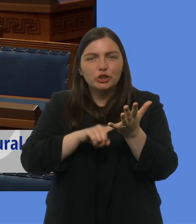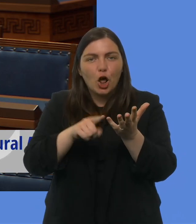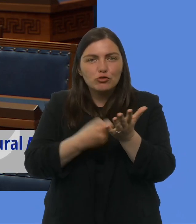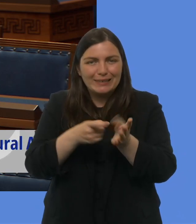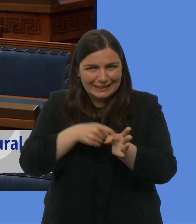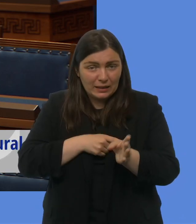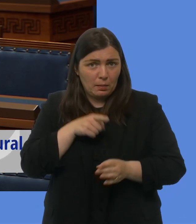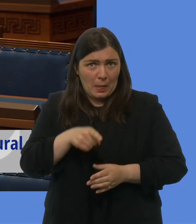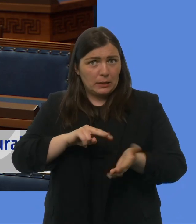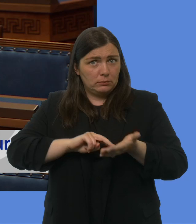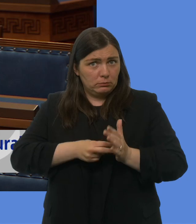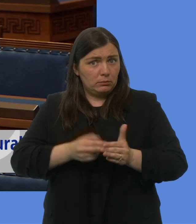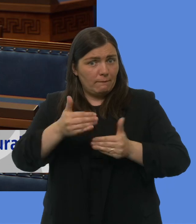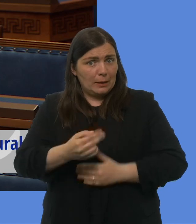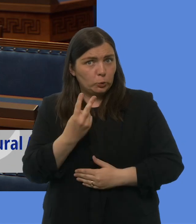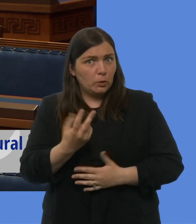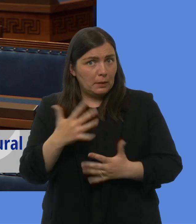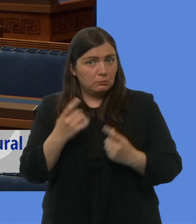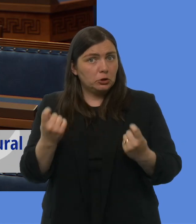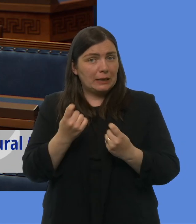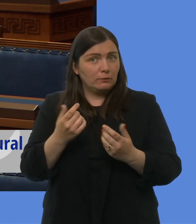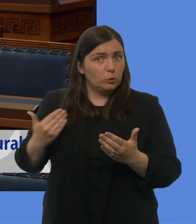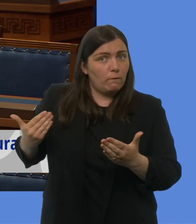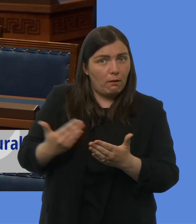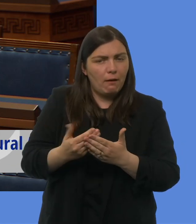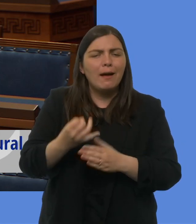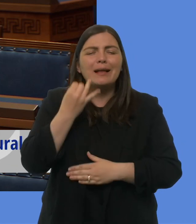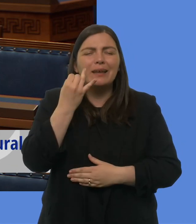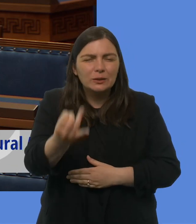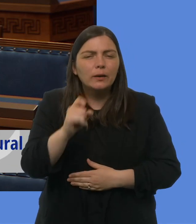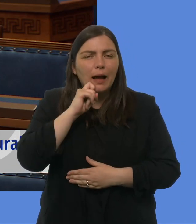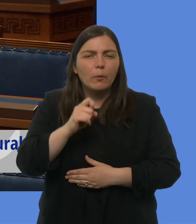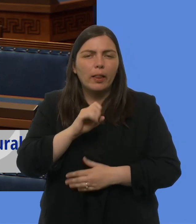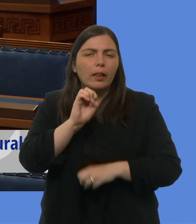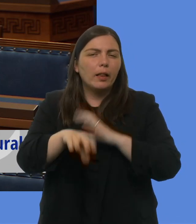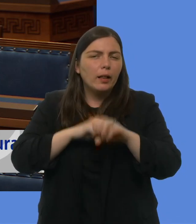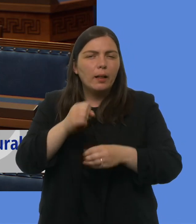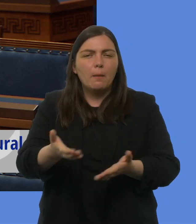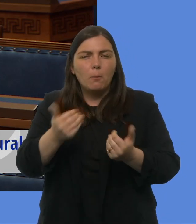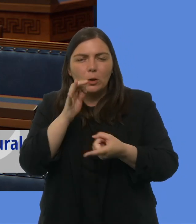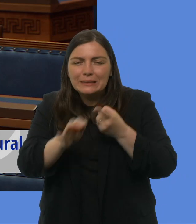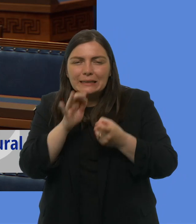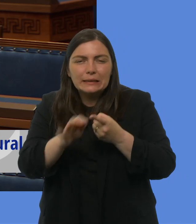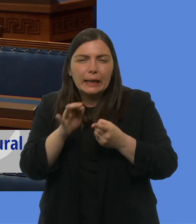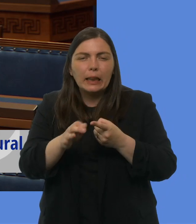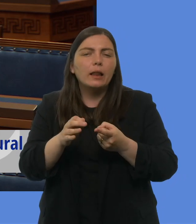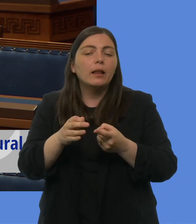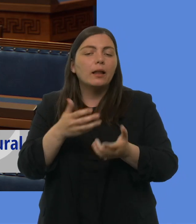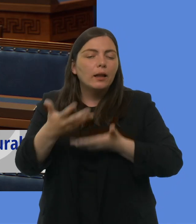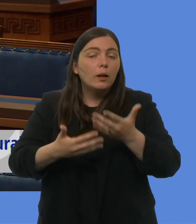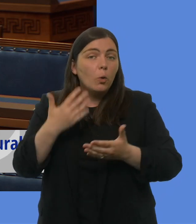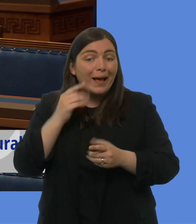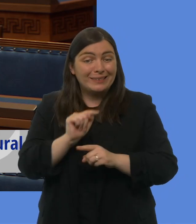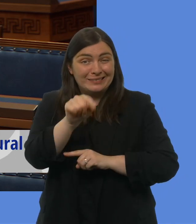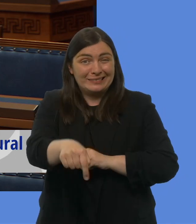and I'll be sort of saying a bit more about that next week in the run-up to the Balmoral show. The other issue is in relation to the monitoring of